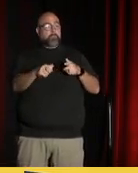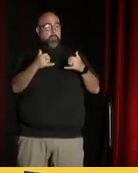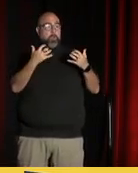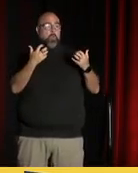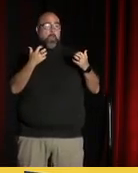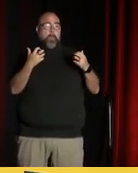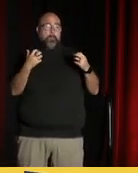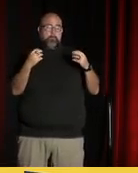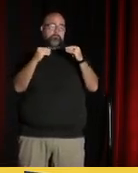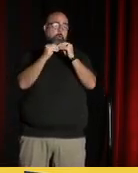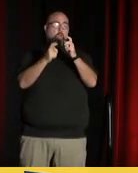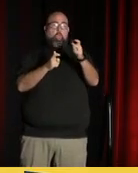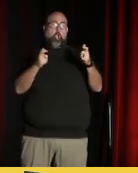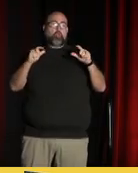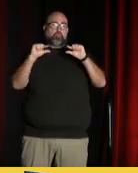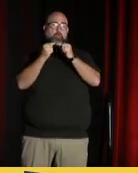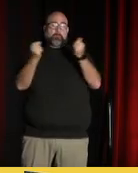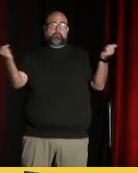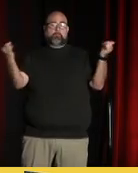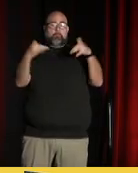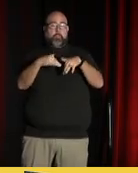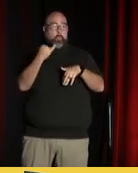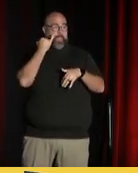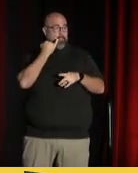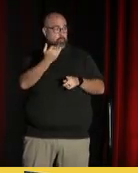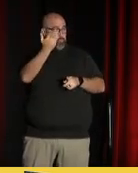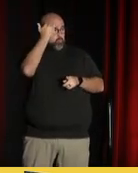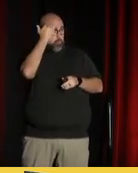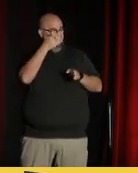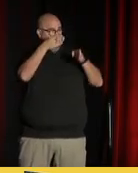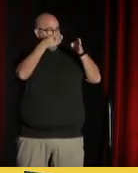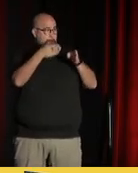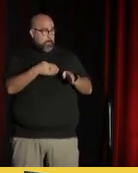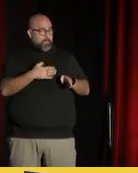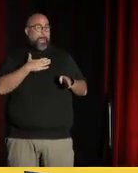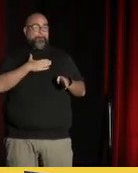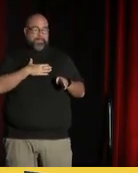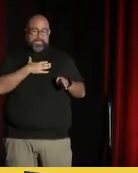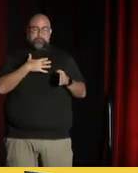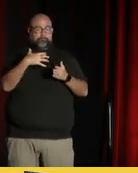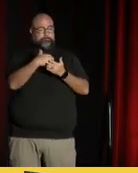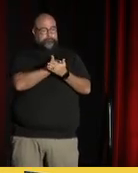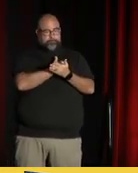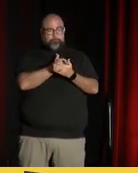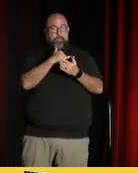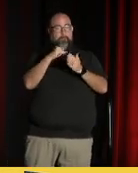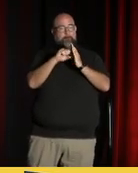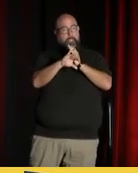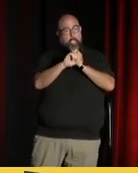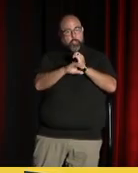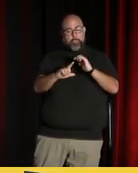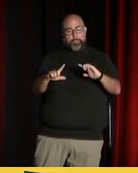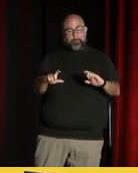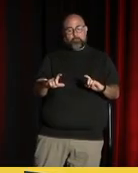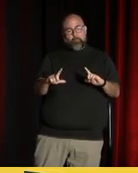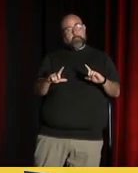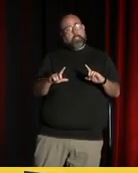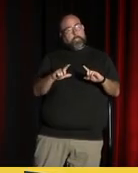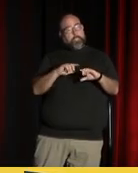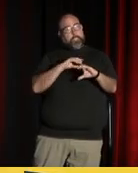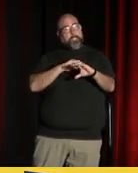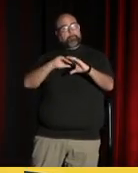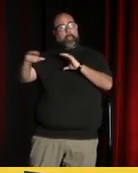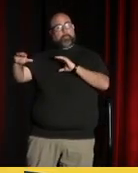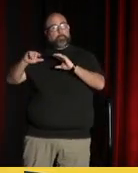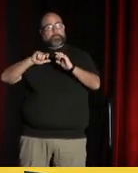a much, much larger group to do that. So if you know somebody, please take that flyer, take a picture of it, email it to